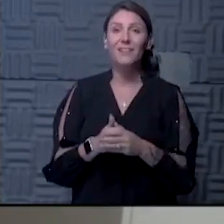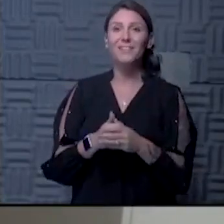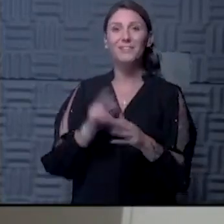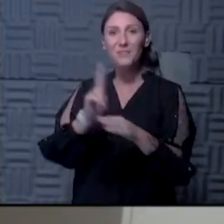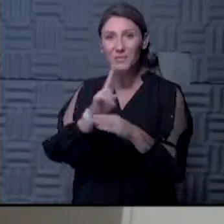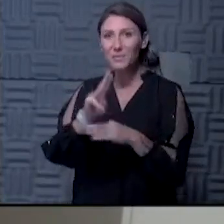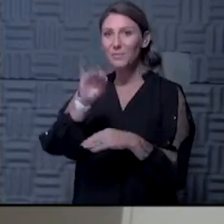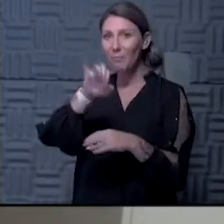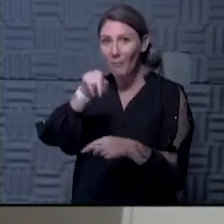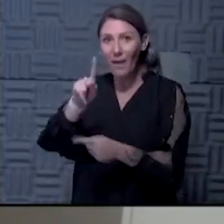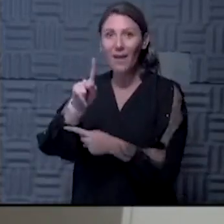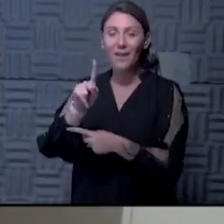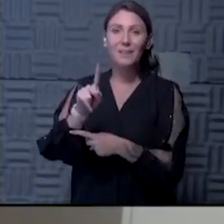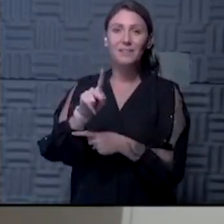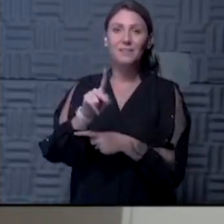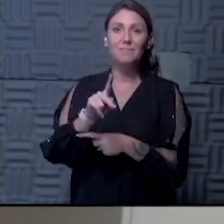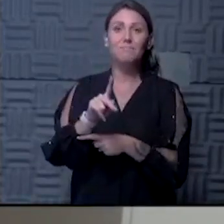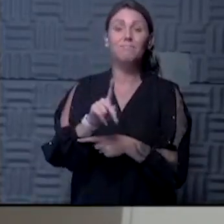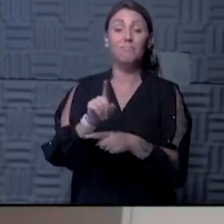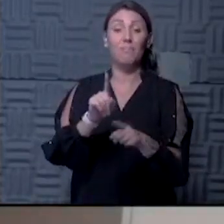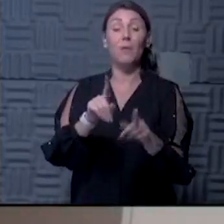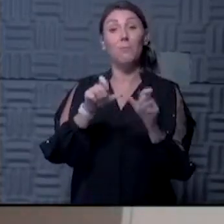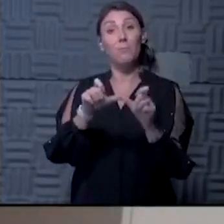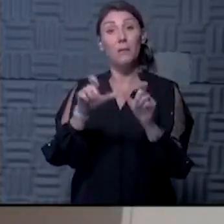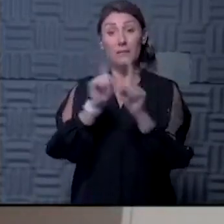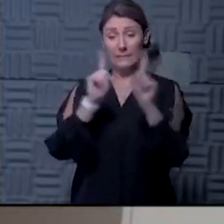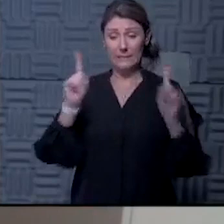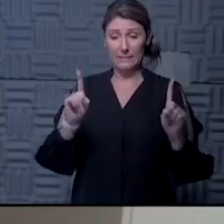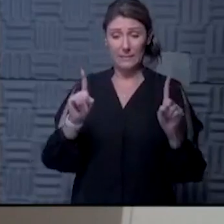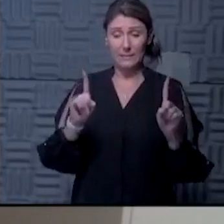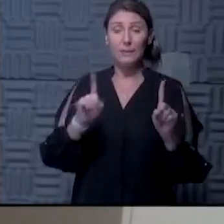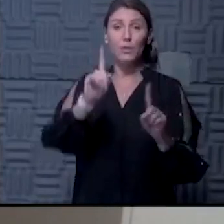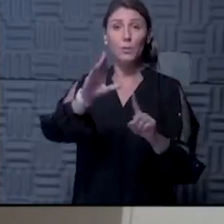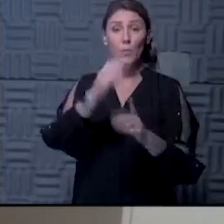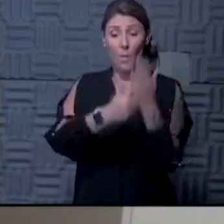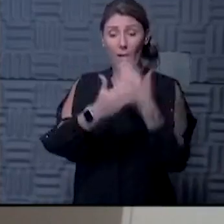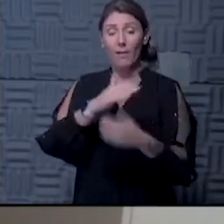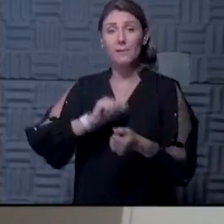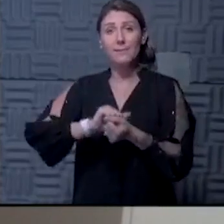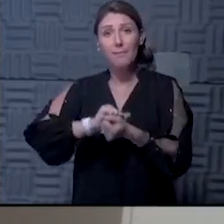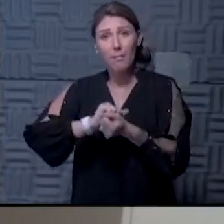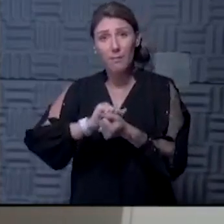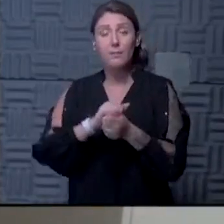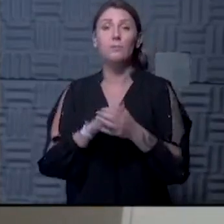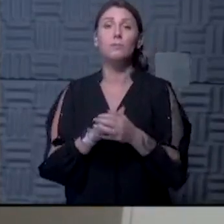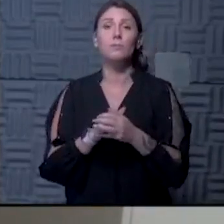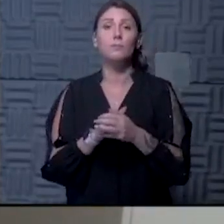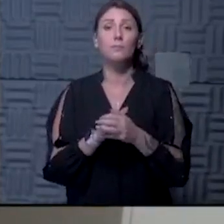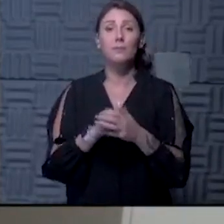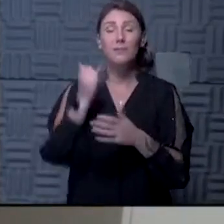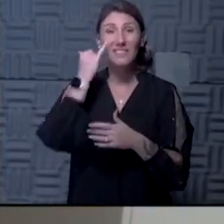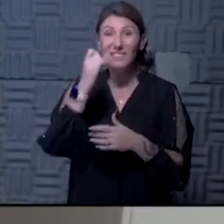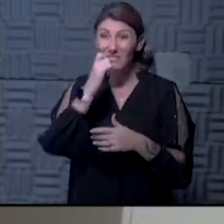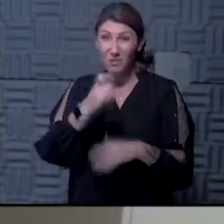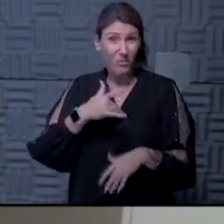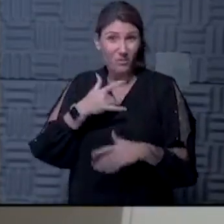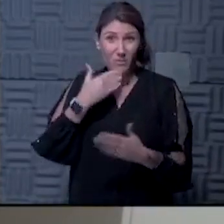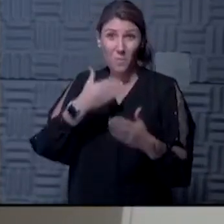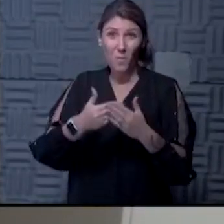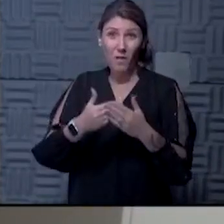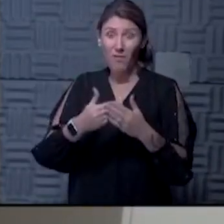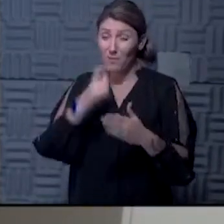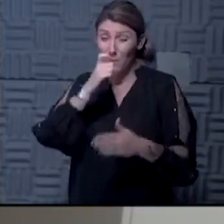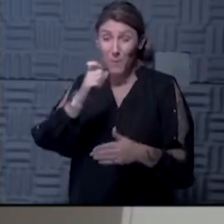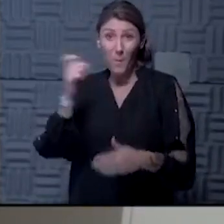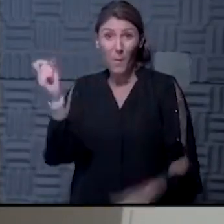up, keep your distance, make sure that you're keeping your hands clean. And if you don't feel well, don't come. That's